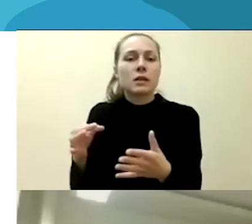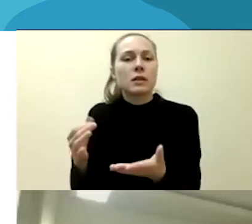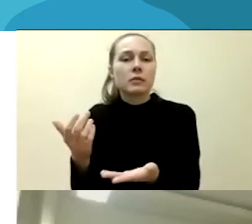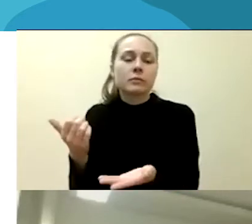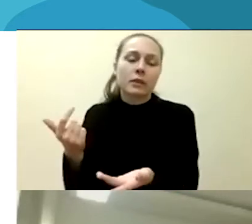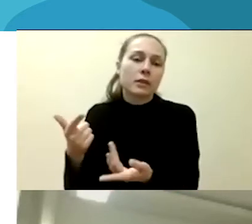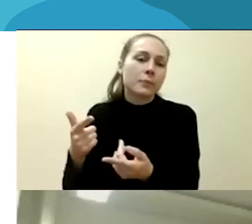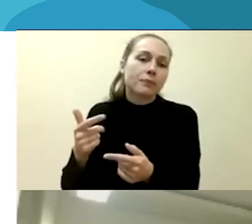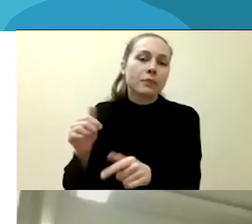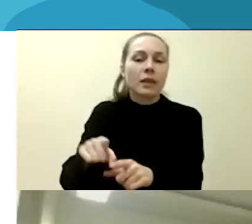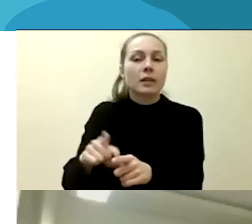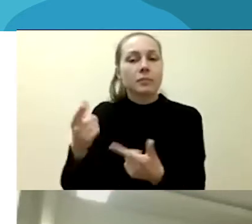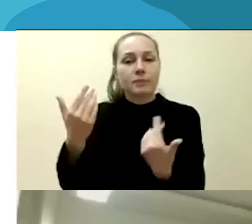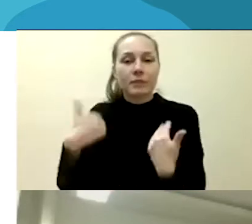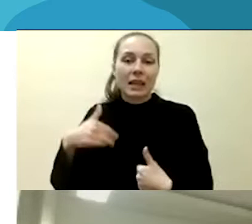And